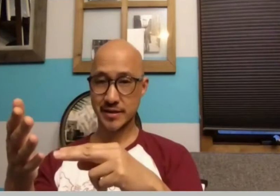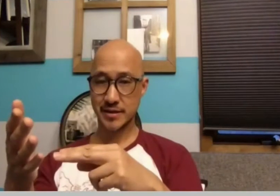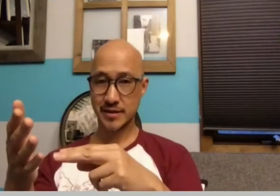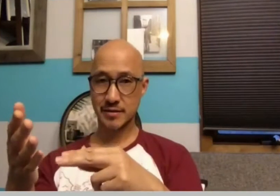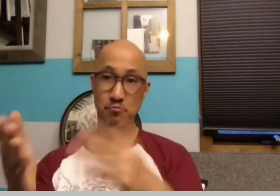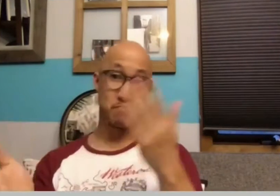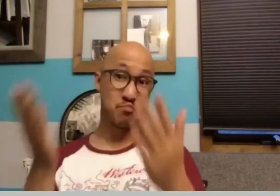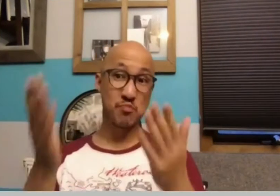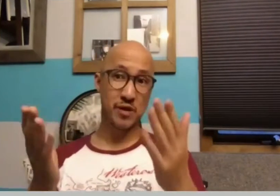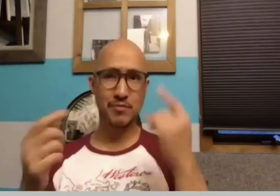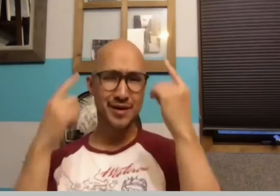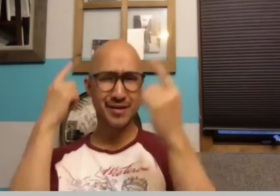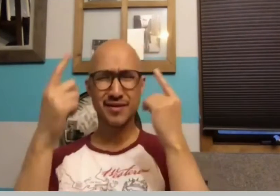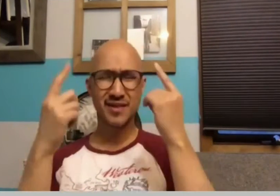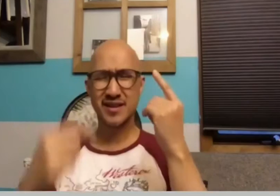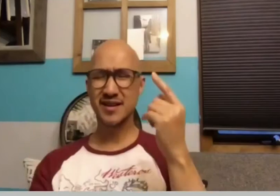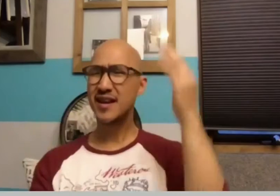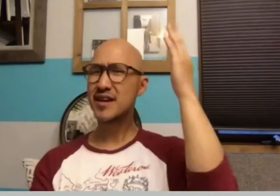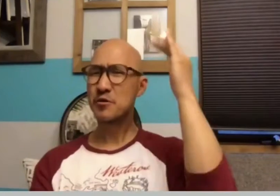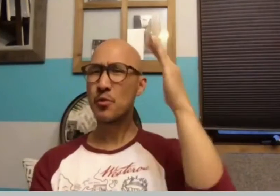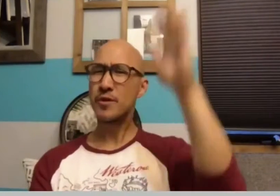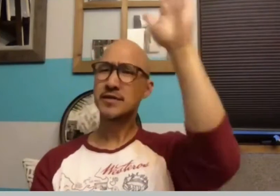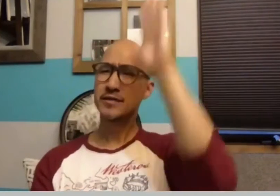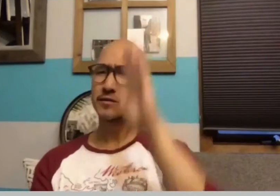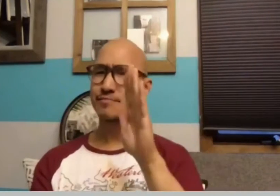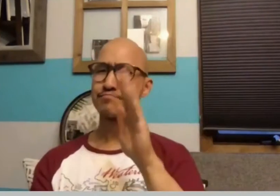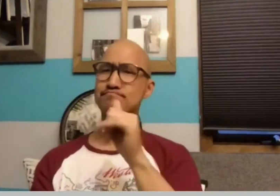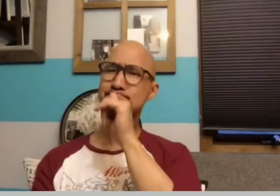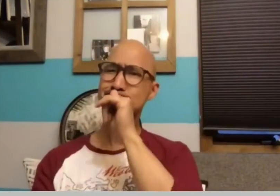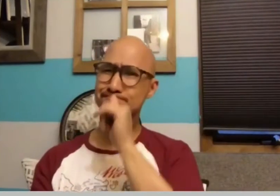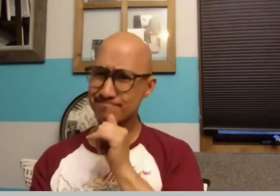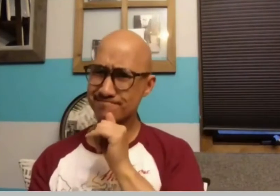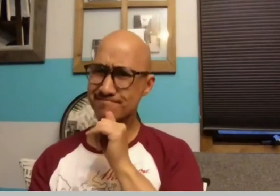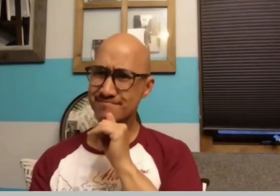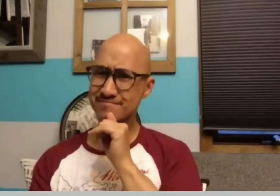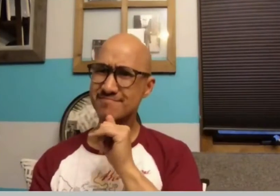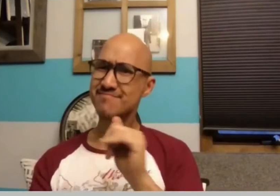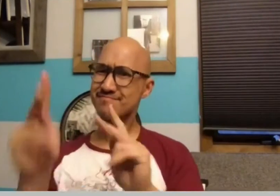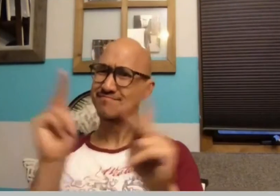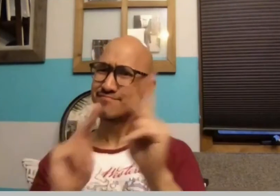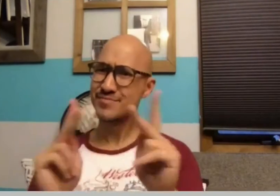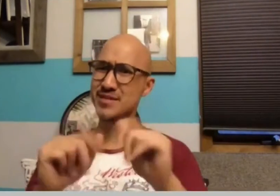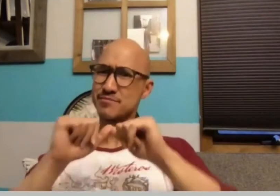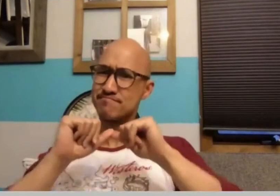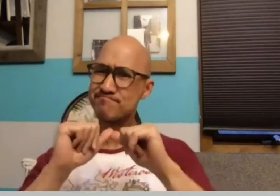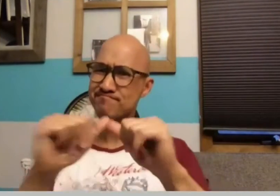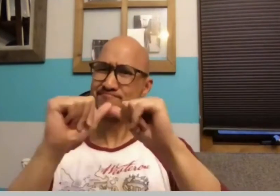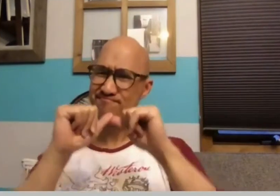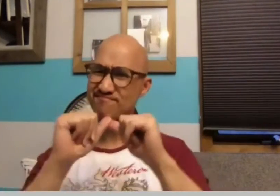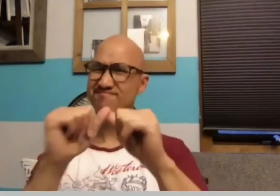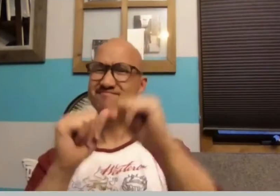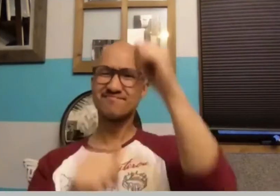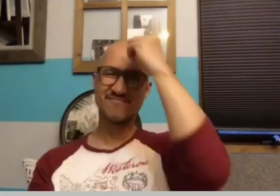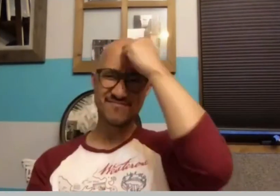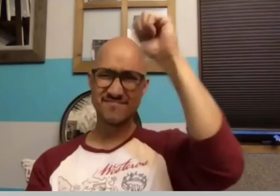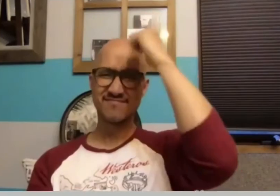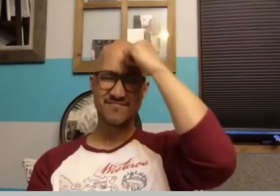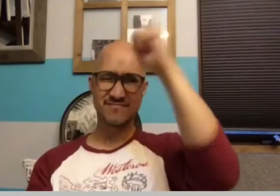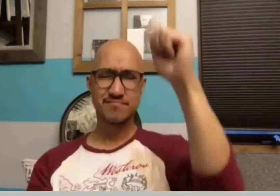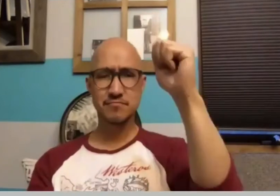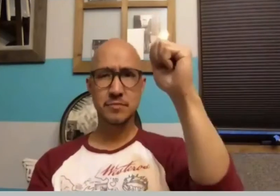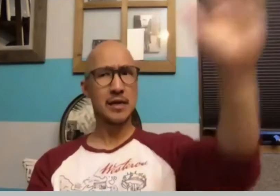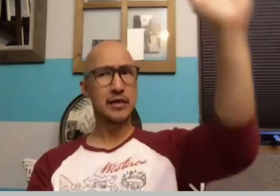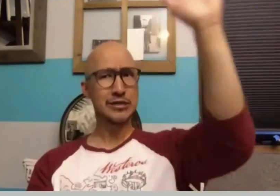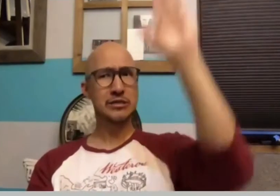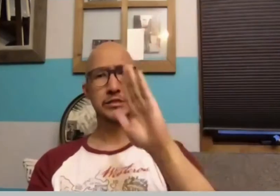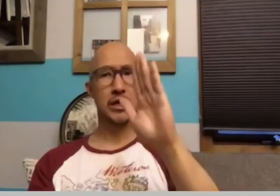of their minds. They're doing these heinous acts. And this is the God, this is the holy, awesome, Yahweh, Jehovah. This is the